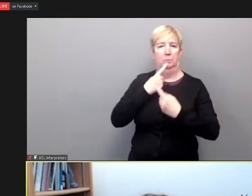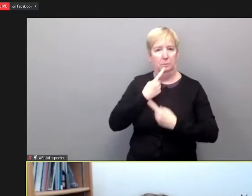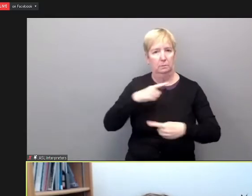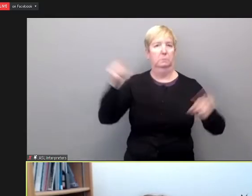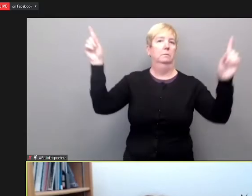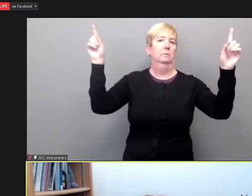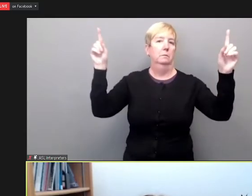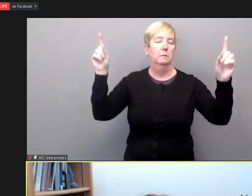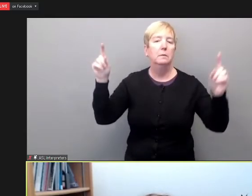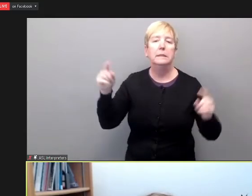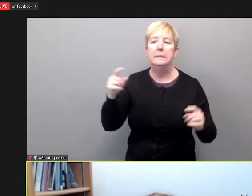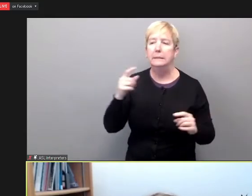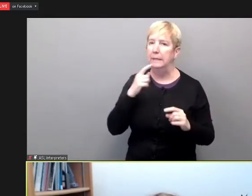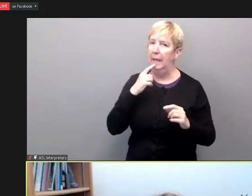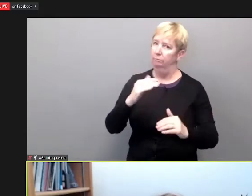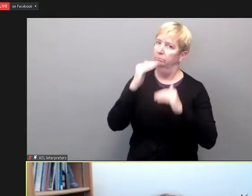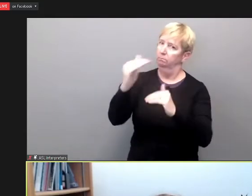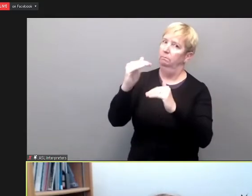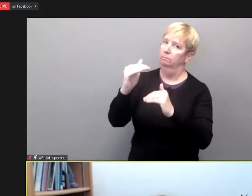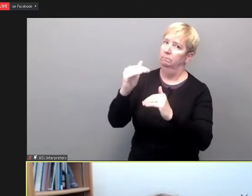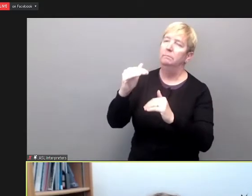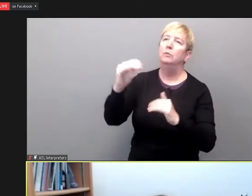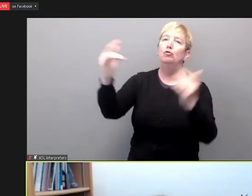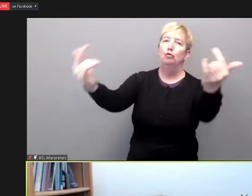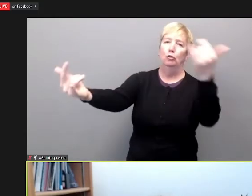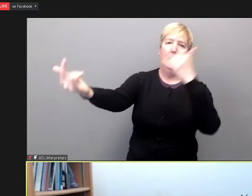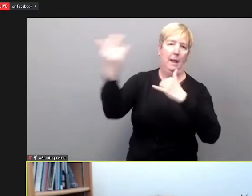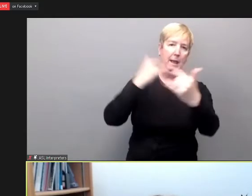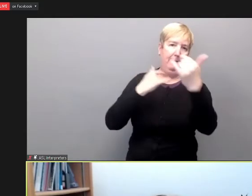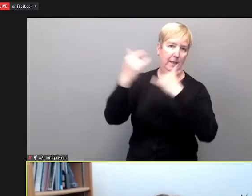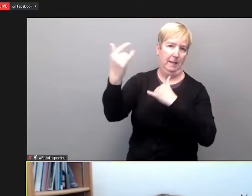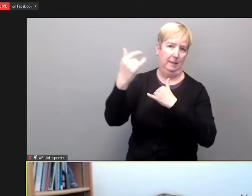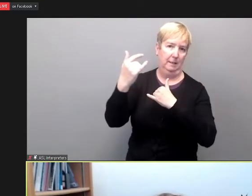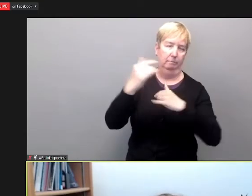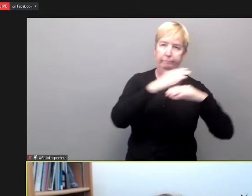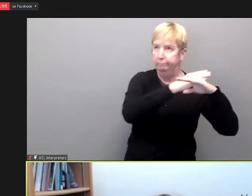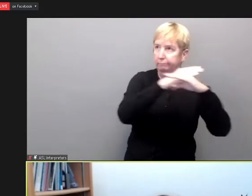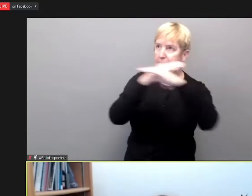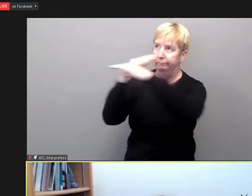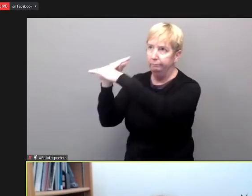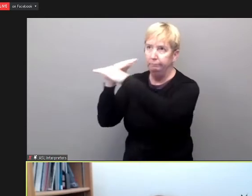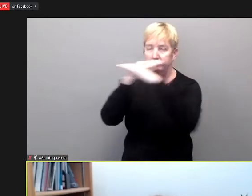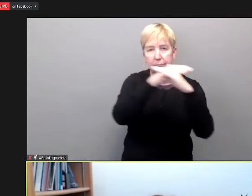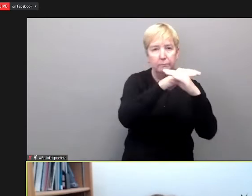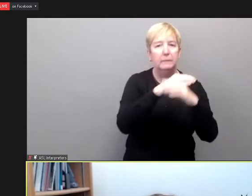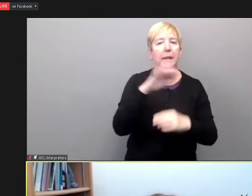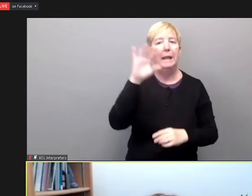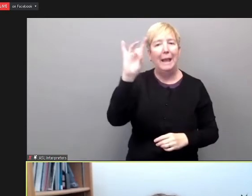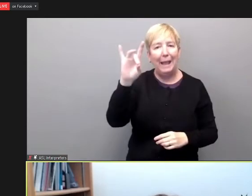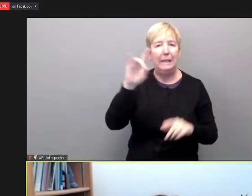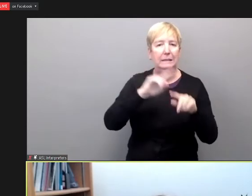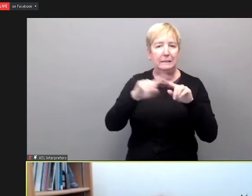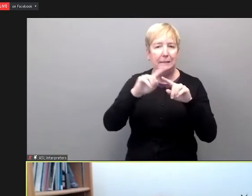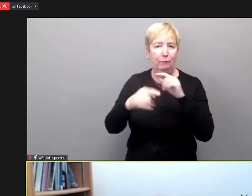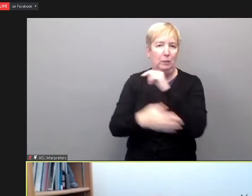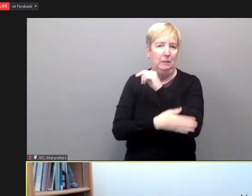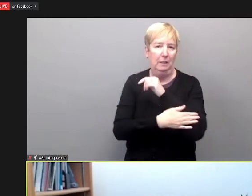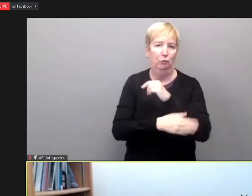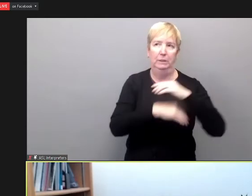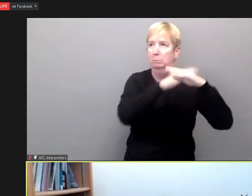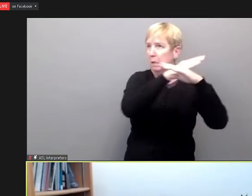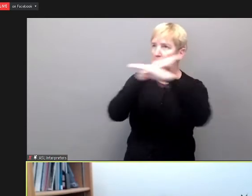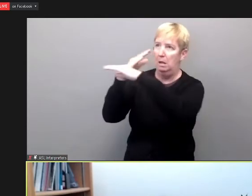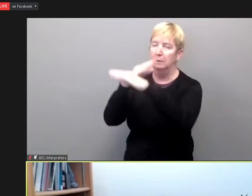were restrictions placed on travel into the United States from 8 different countries in South